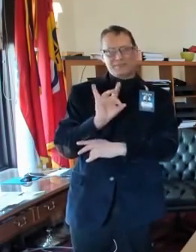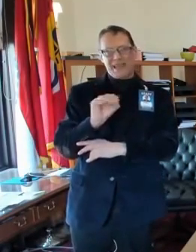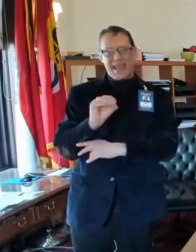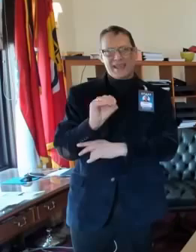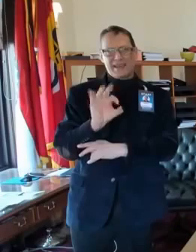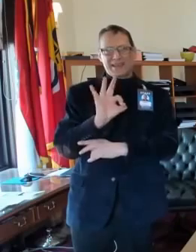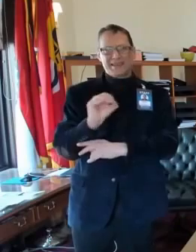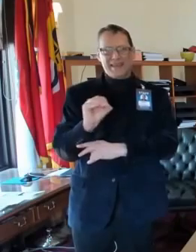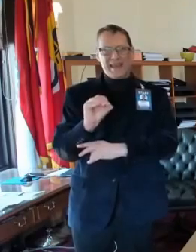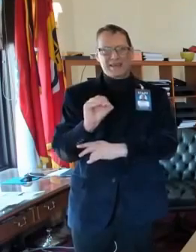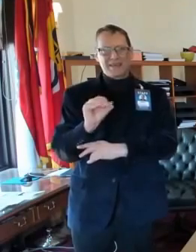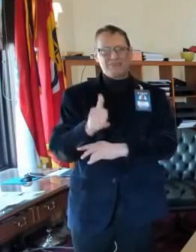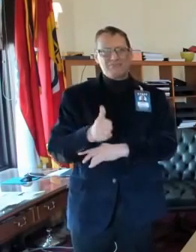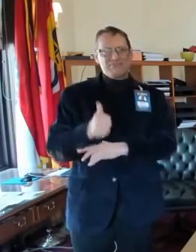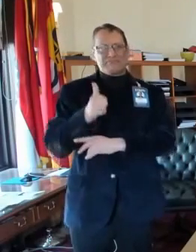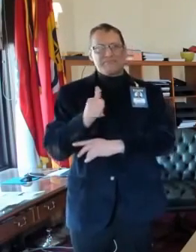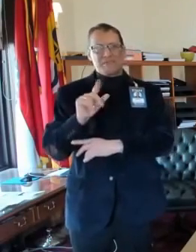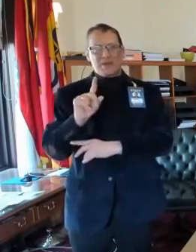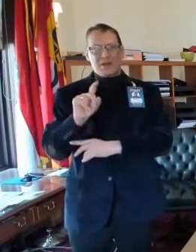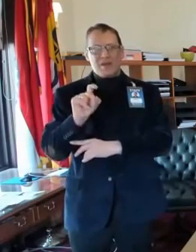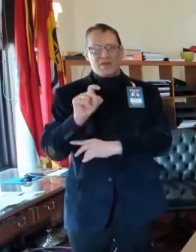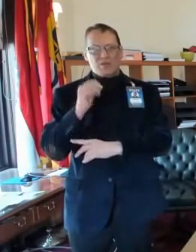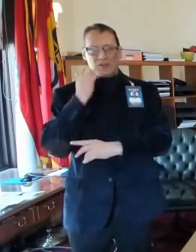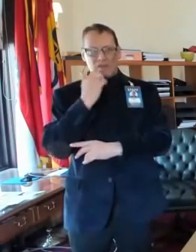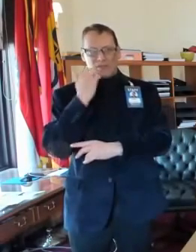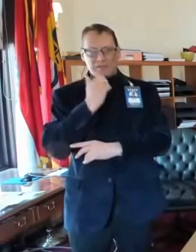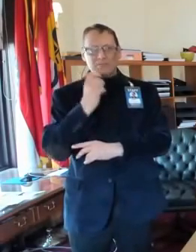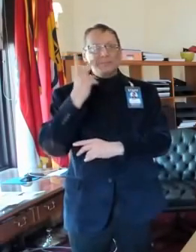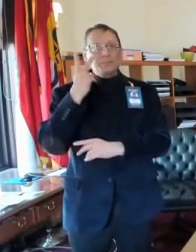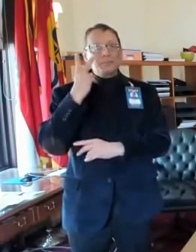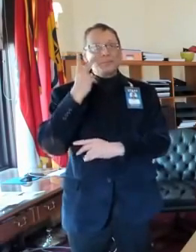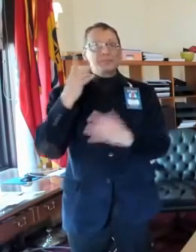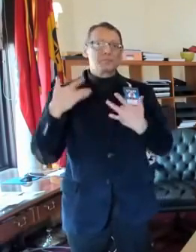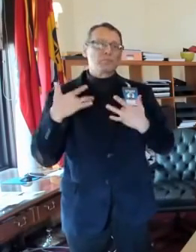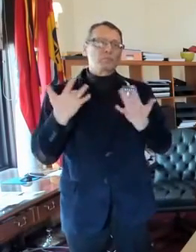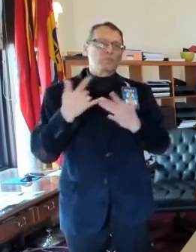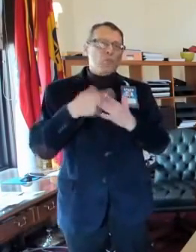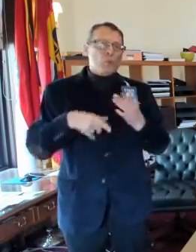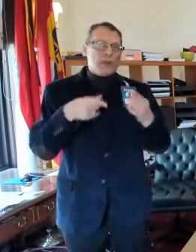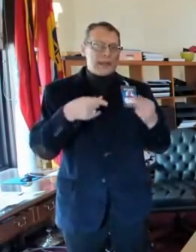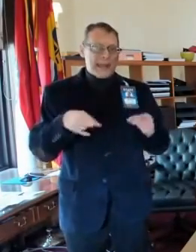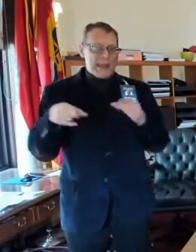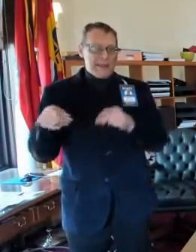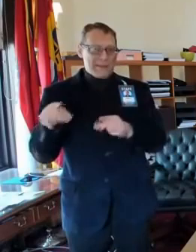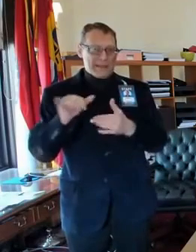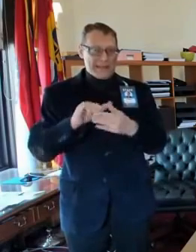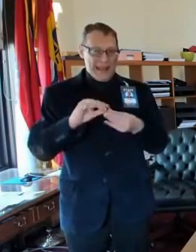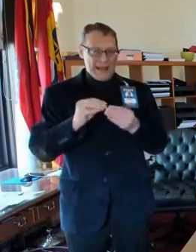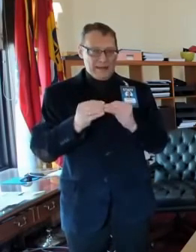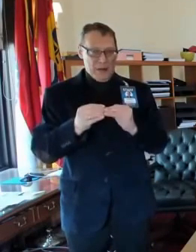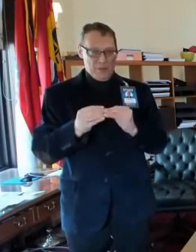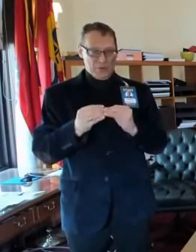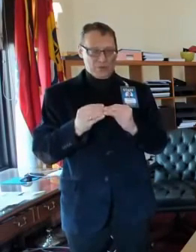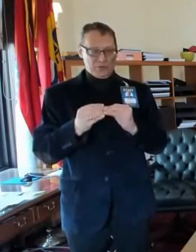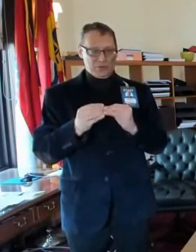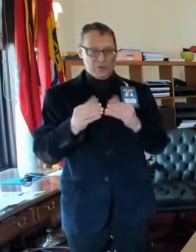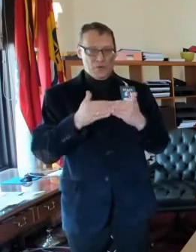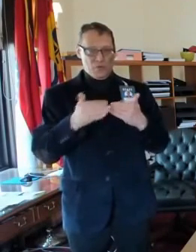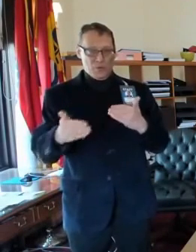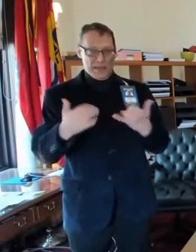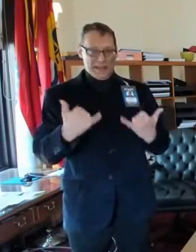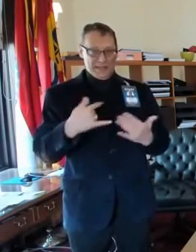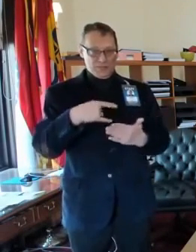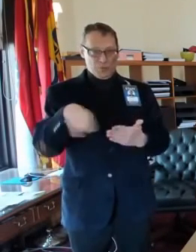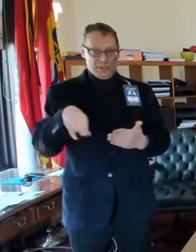90, even up to 100 cases a day. So we'll see what happens with that number over the rest of this